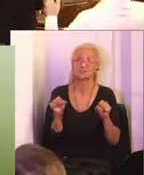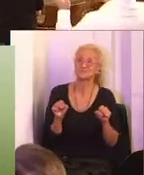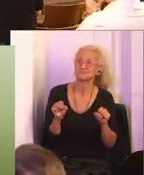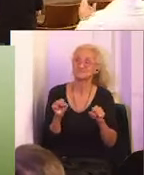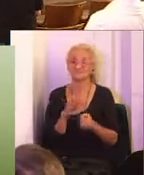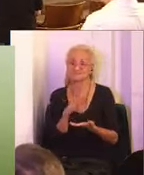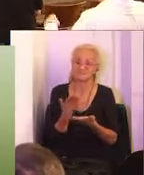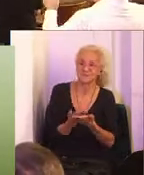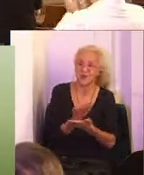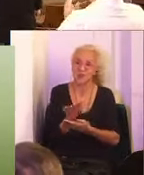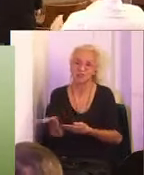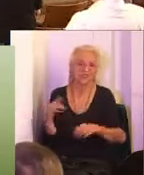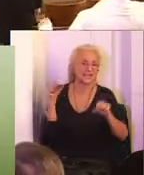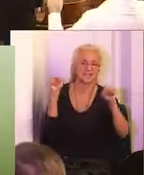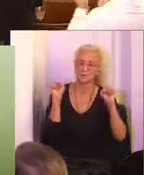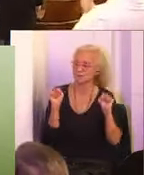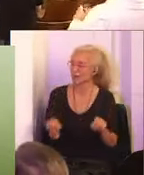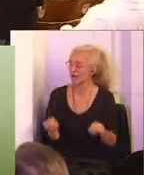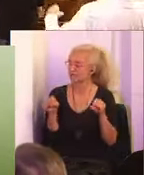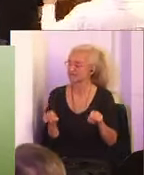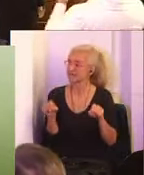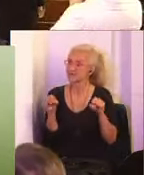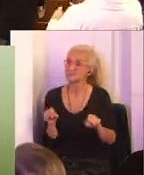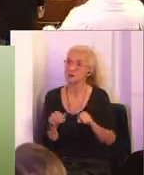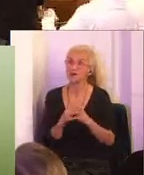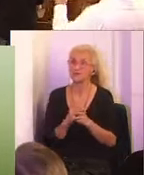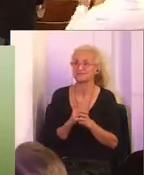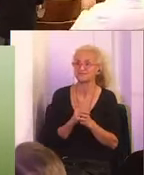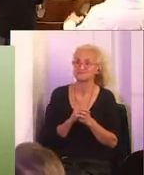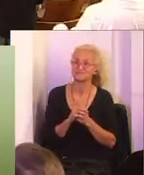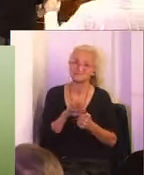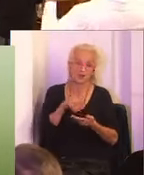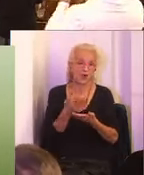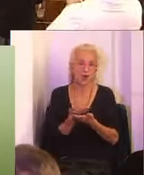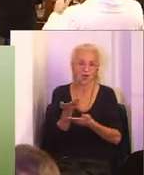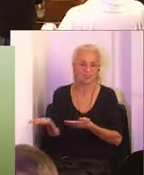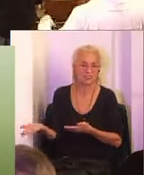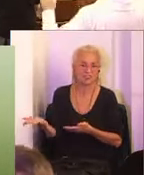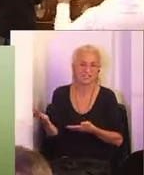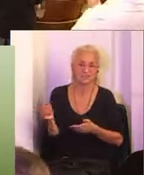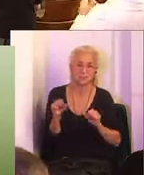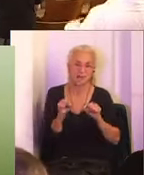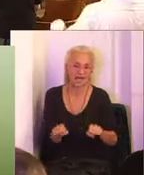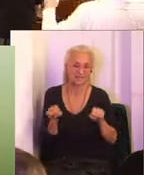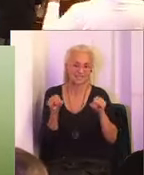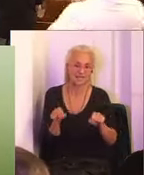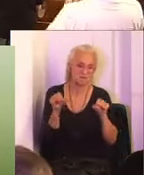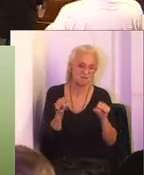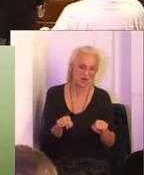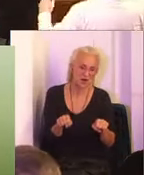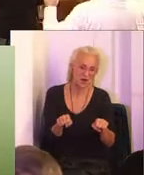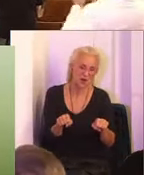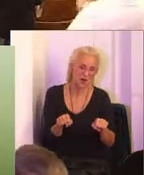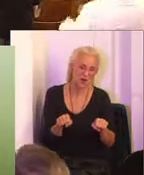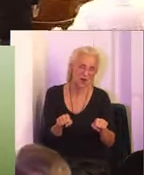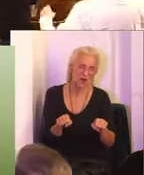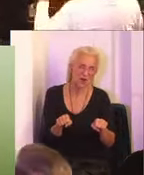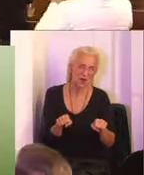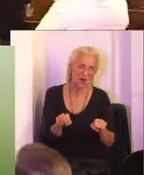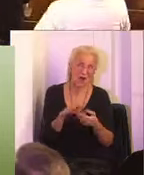possible. All things are possible. All things are